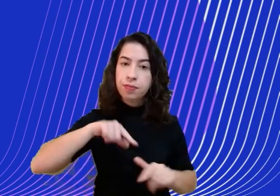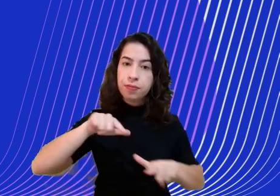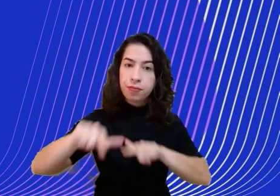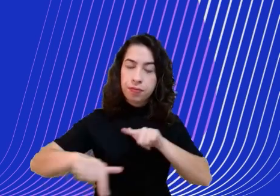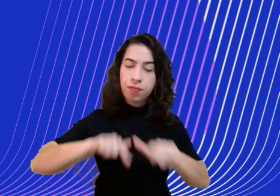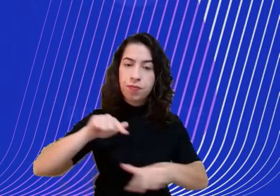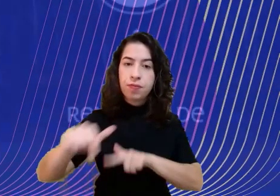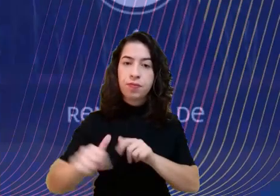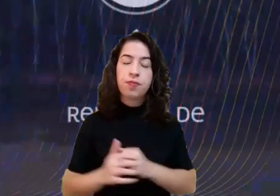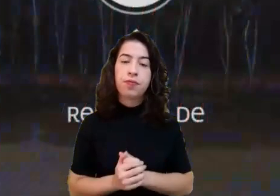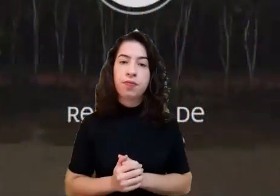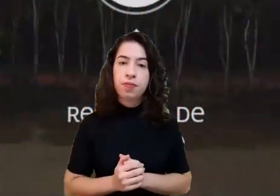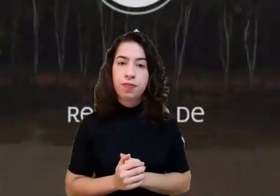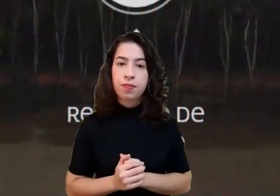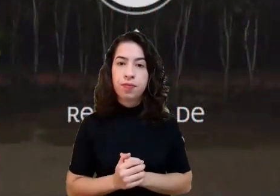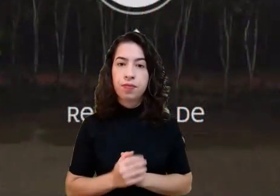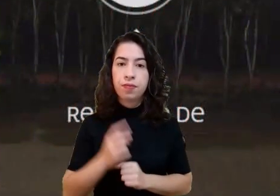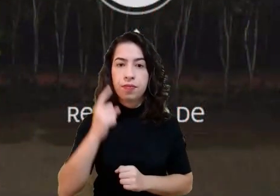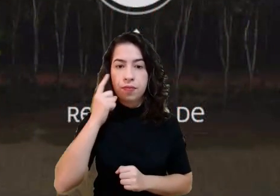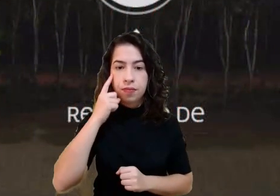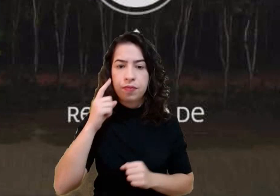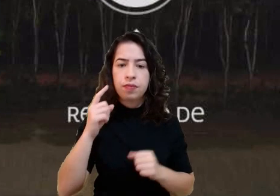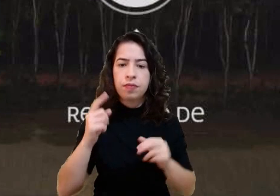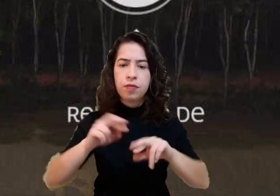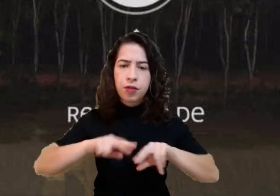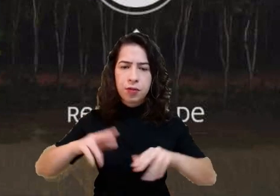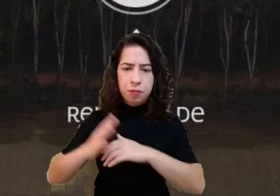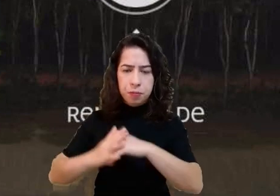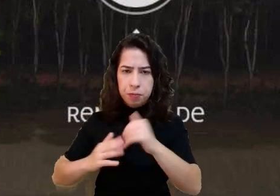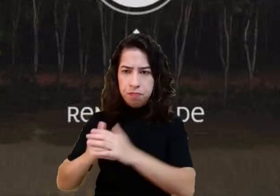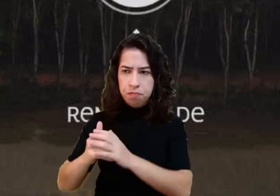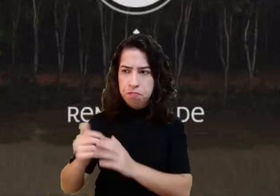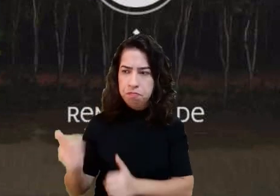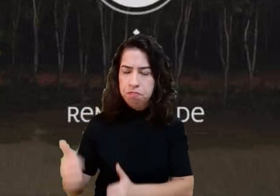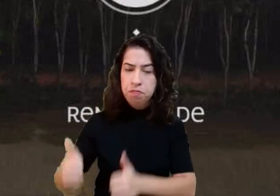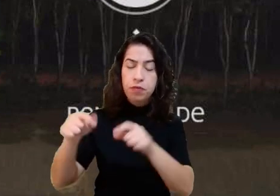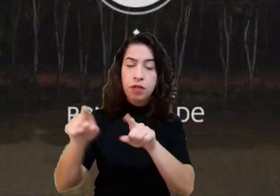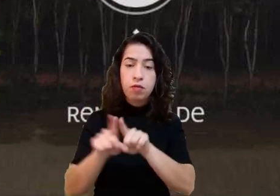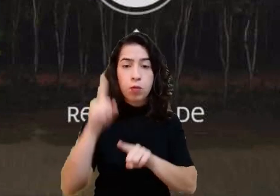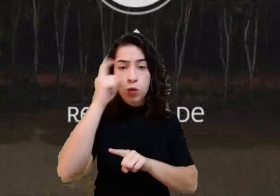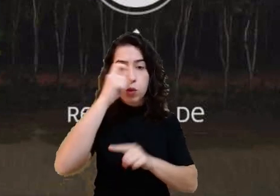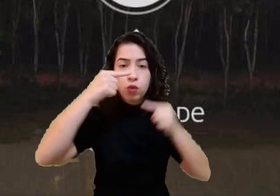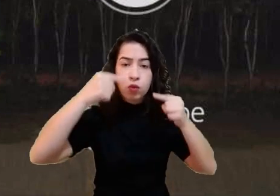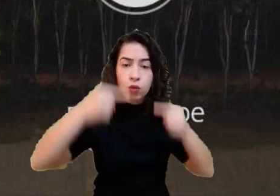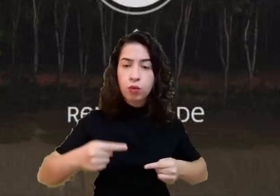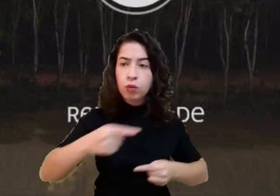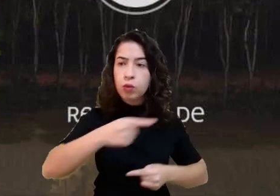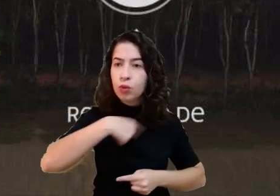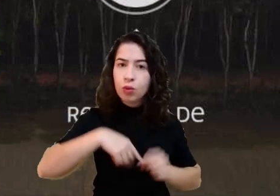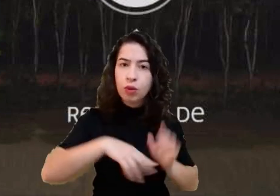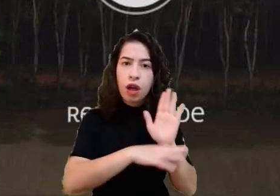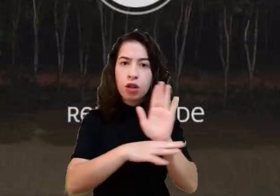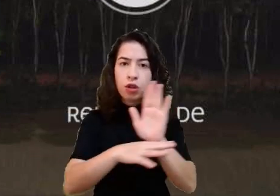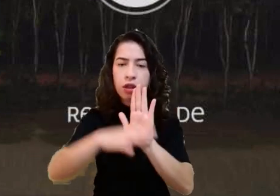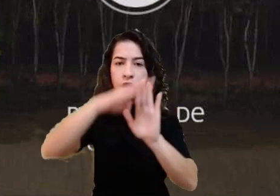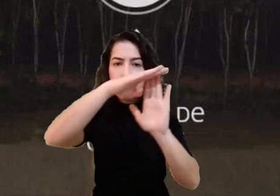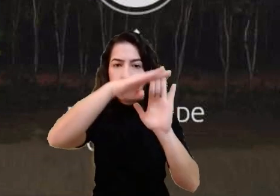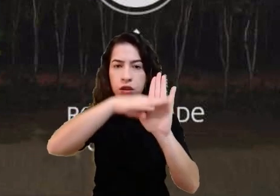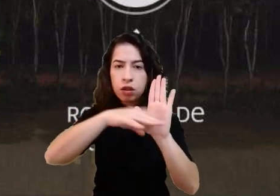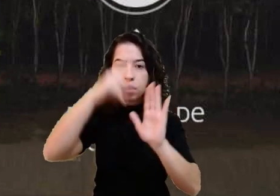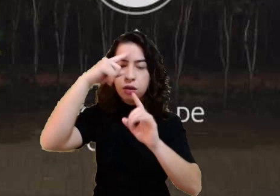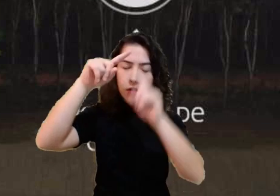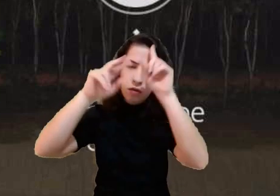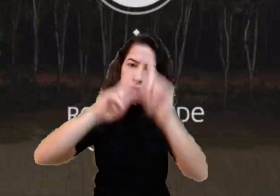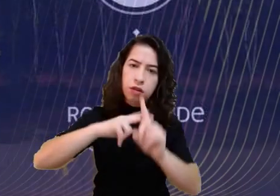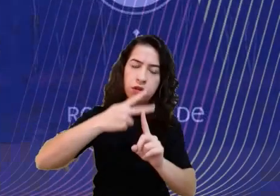positioning, taking into consideration all the skills that we have and the challenges, and where we can collaborate with this agenda through the